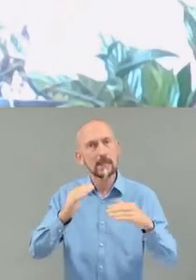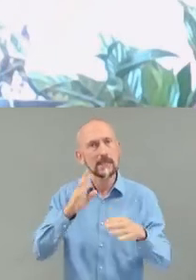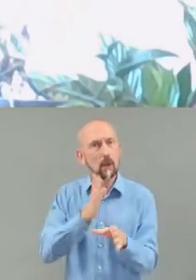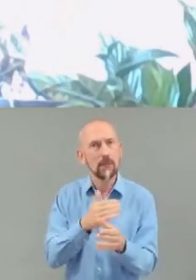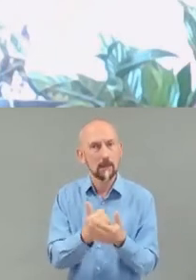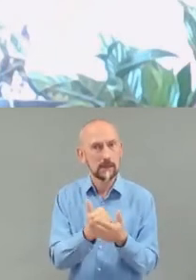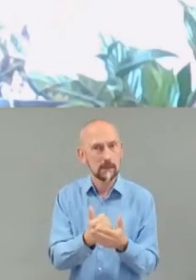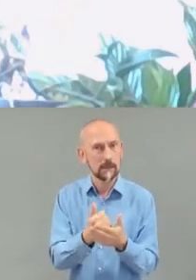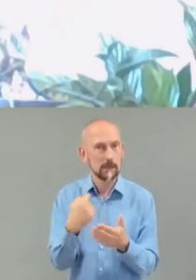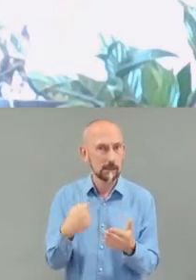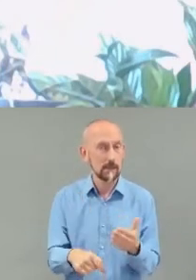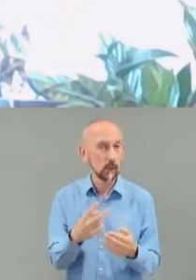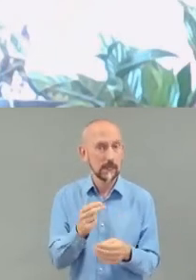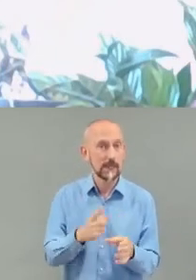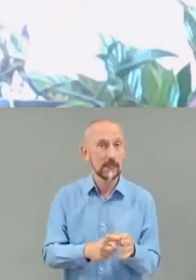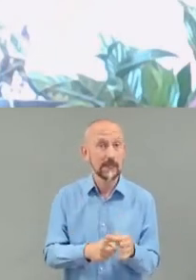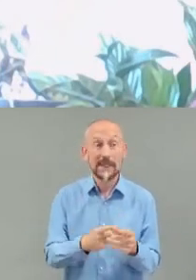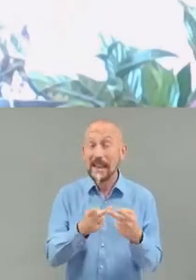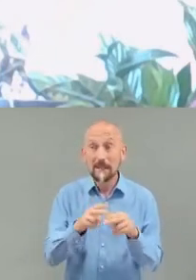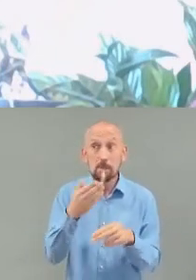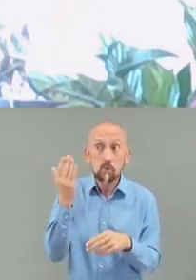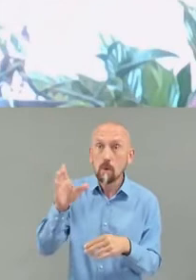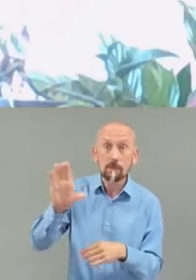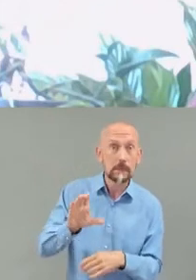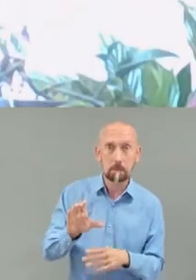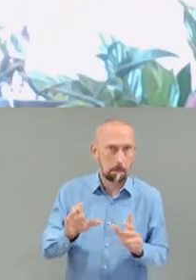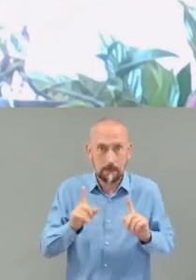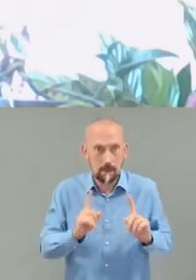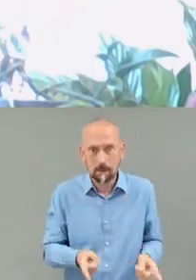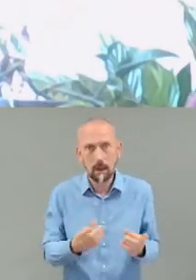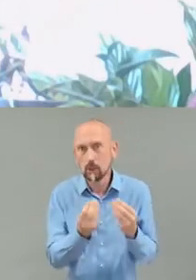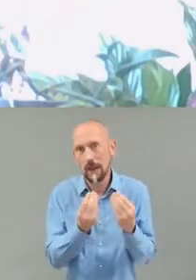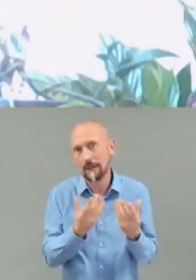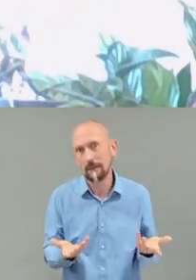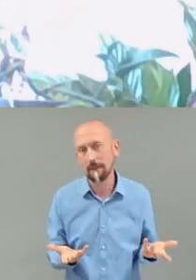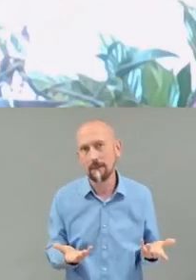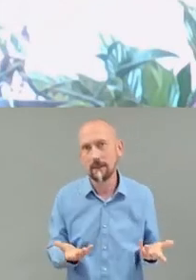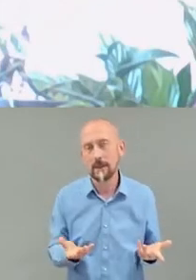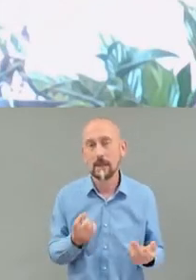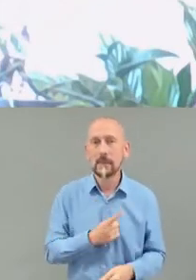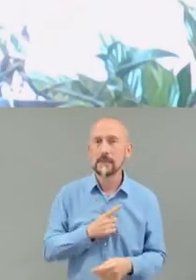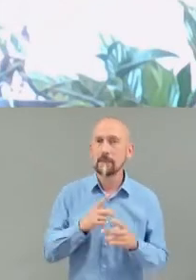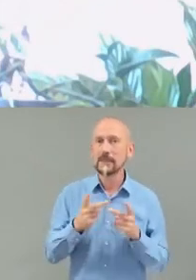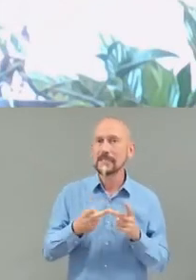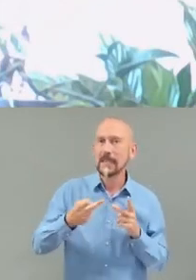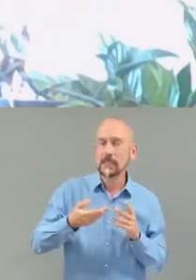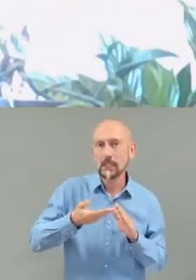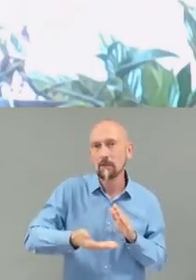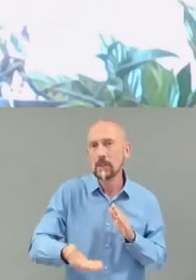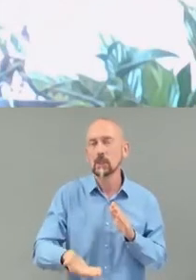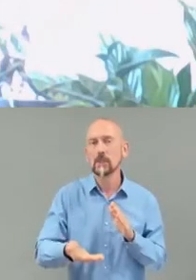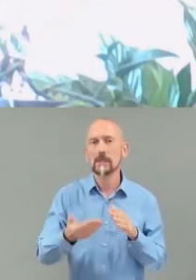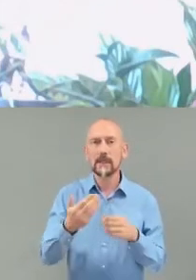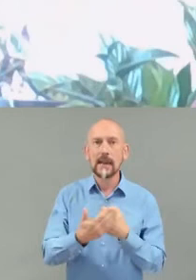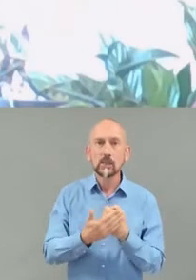years. I couldn't have done so otherwise. As a second-generation Asian woman with a father who could